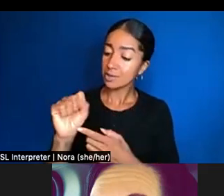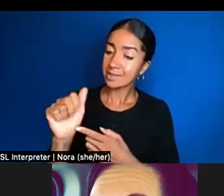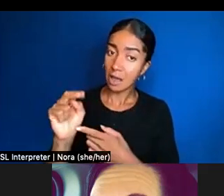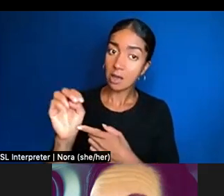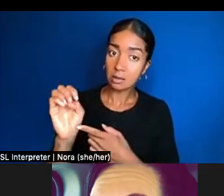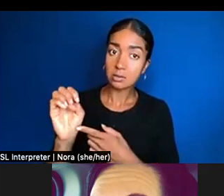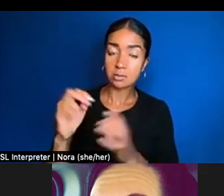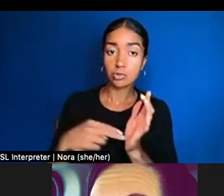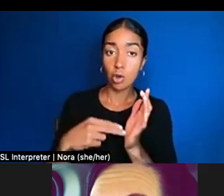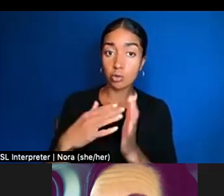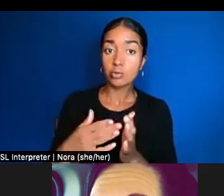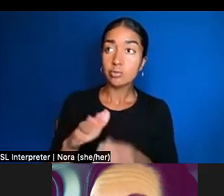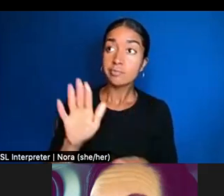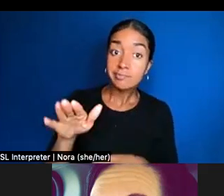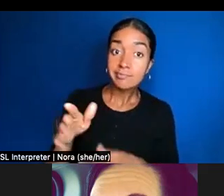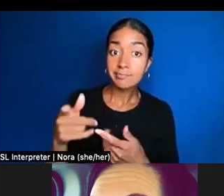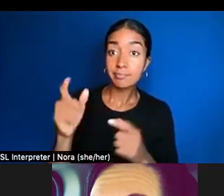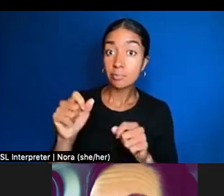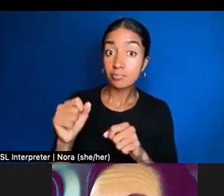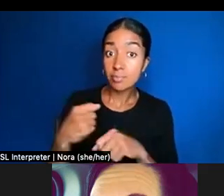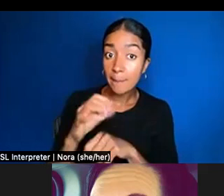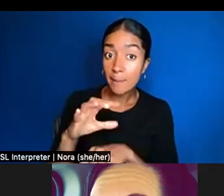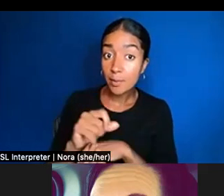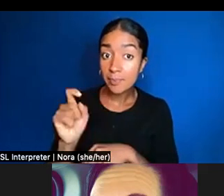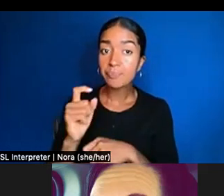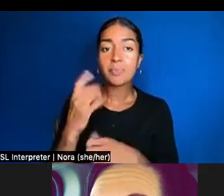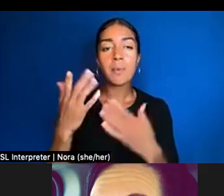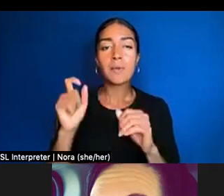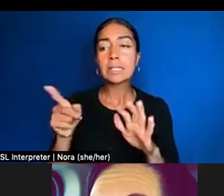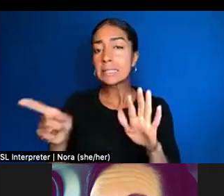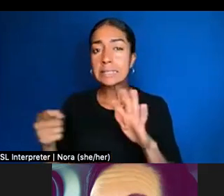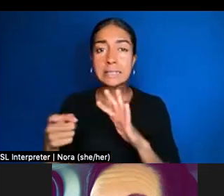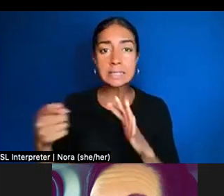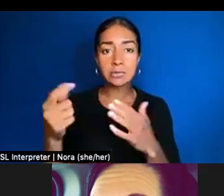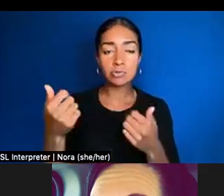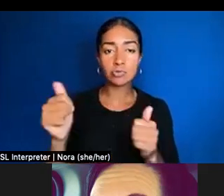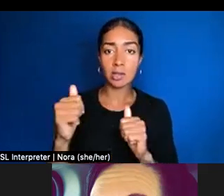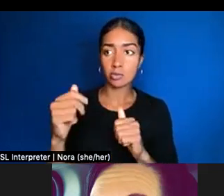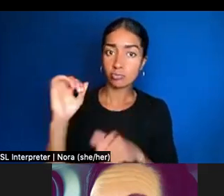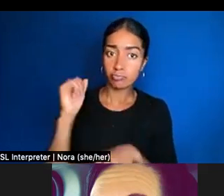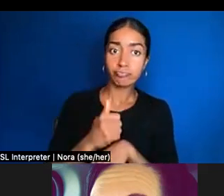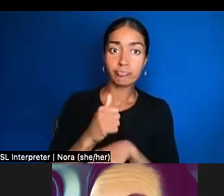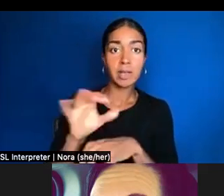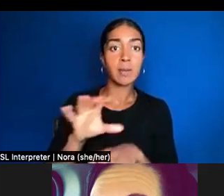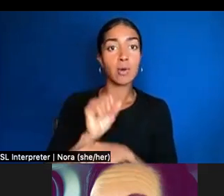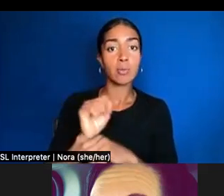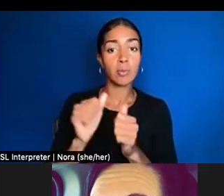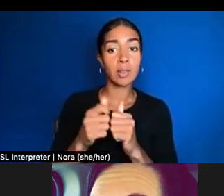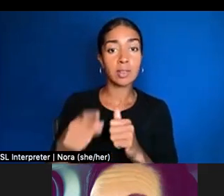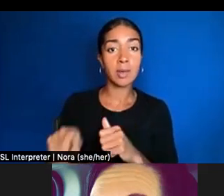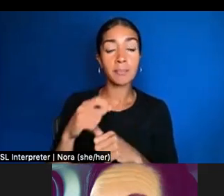And, you know, you might have to do a little hoop jumping to be able to set up an appointment with them.